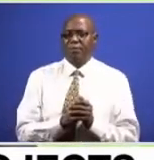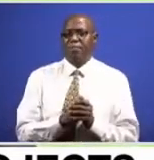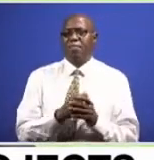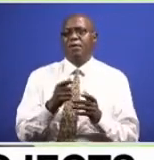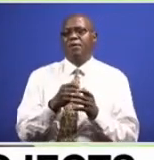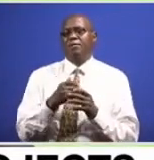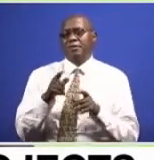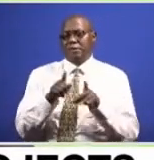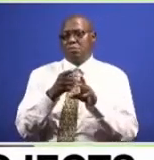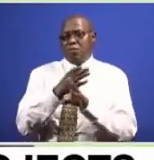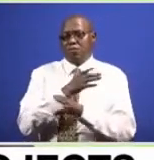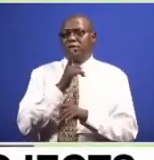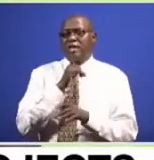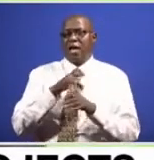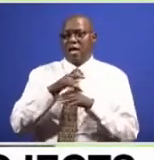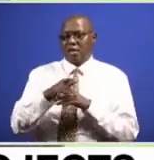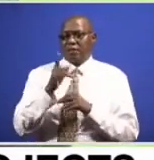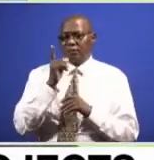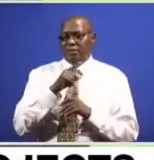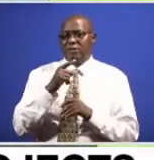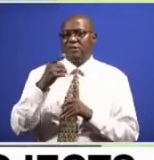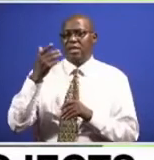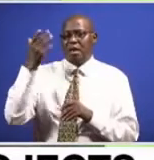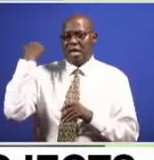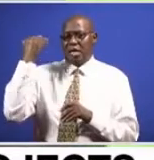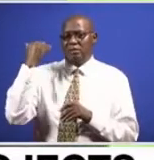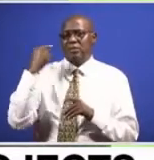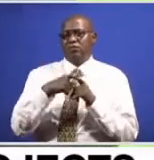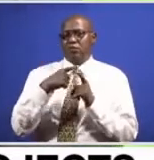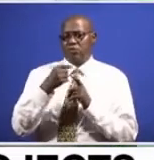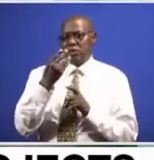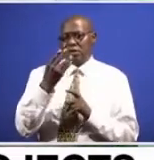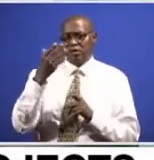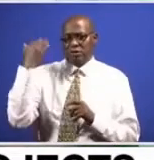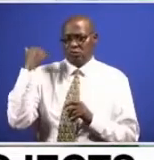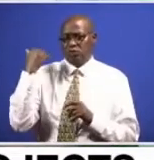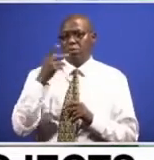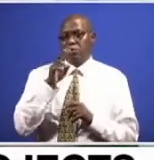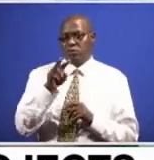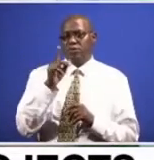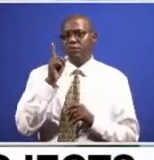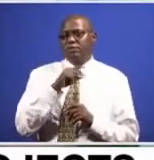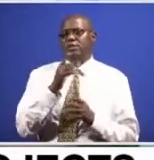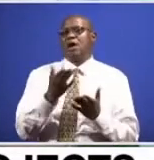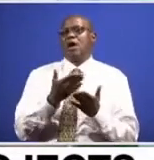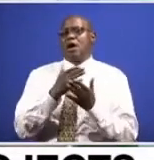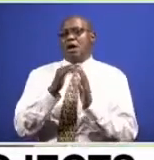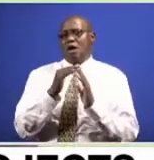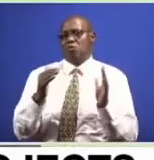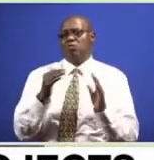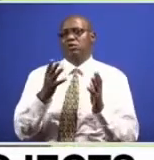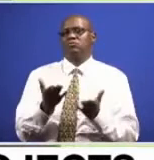mentioned earlier, in the last about 4 years, still, I witnessed houses being delivered by these